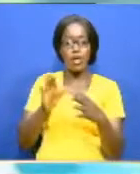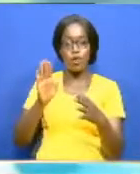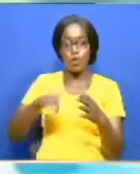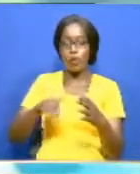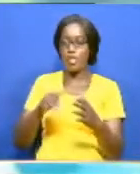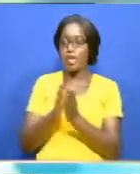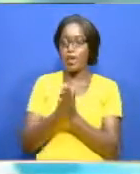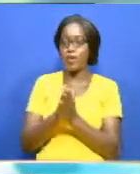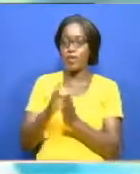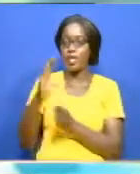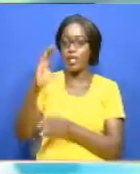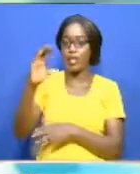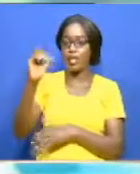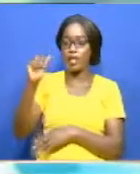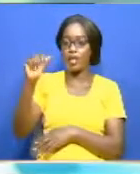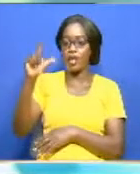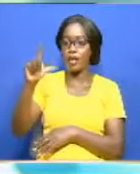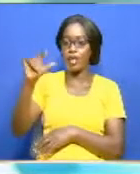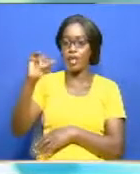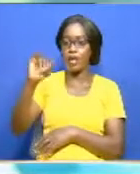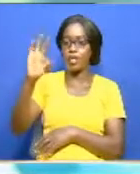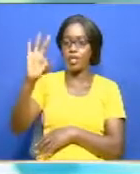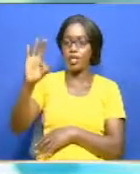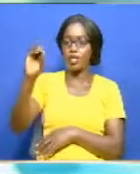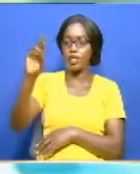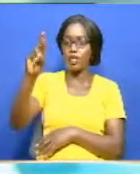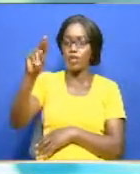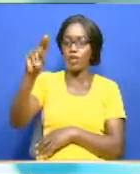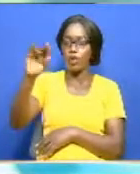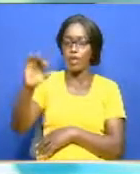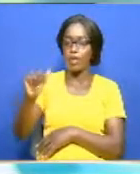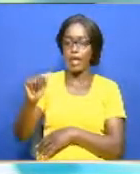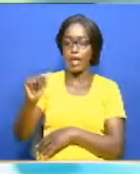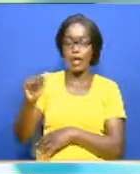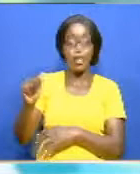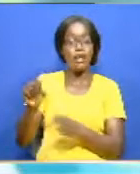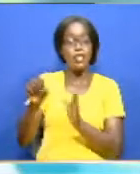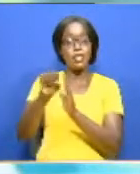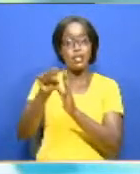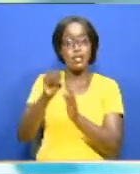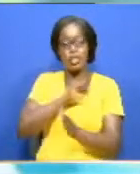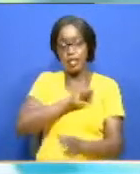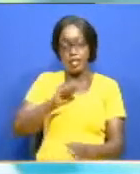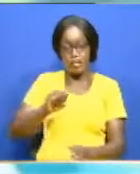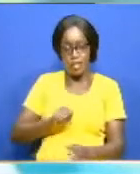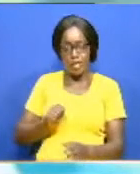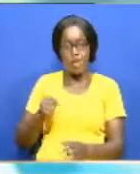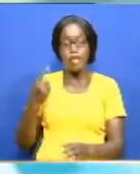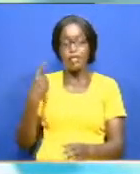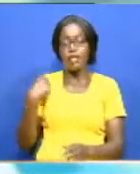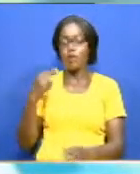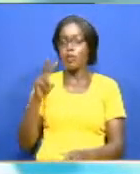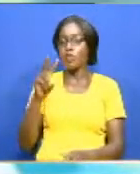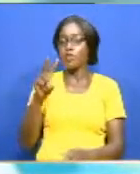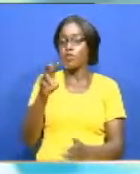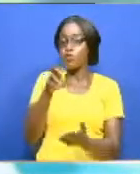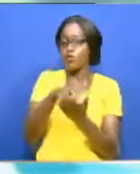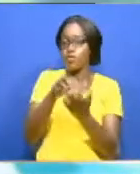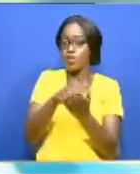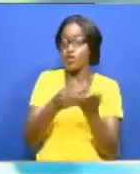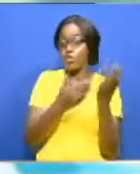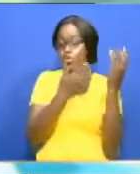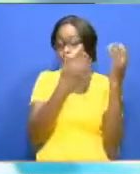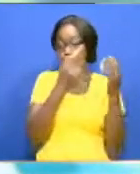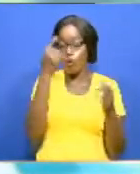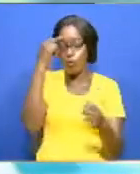California senator of Indian Jamaican heritage had long been considered the front runner for the number two slot. The former California